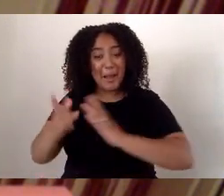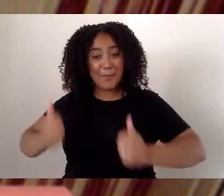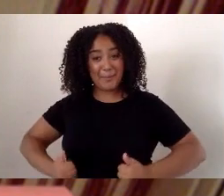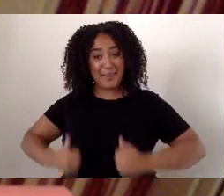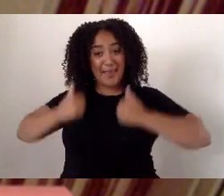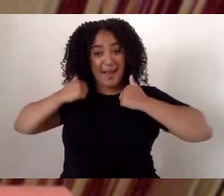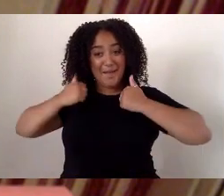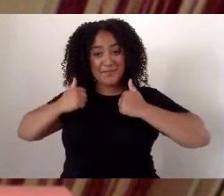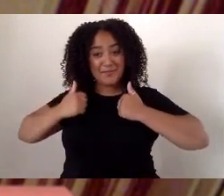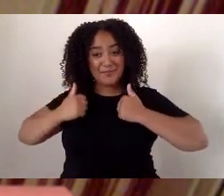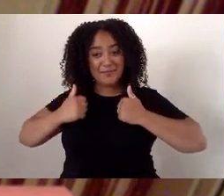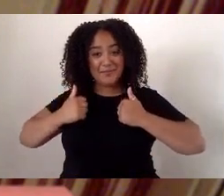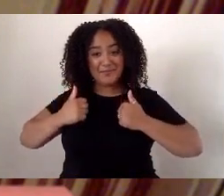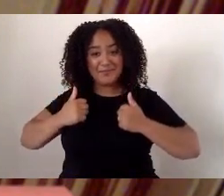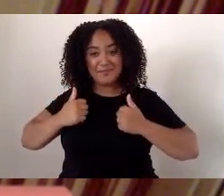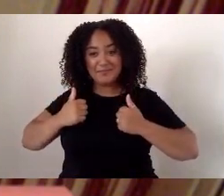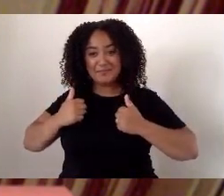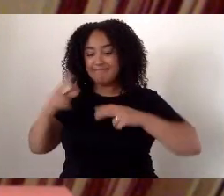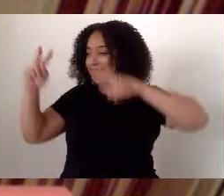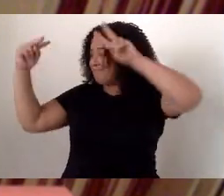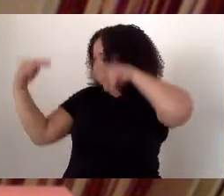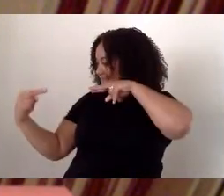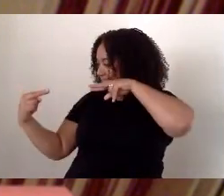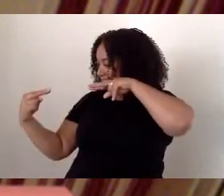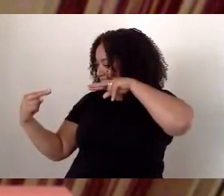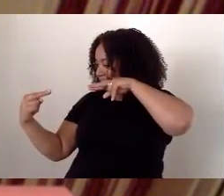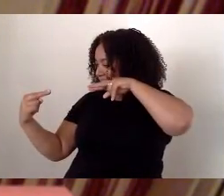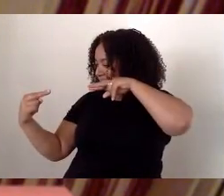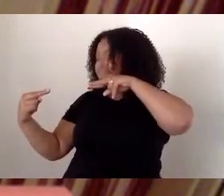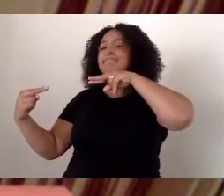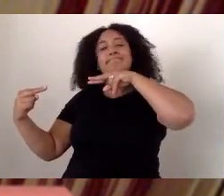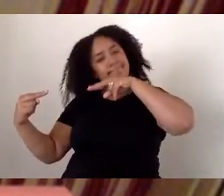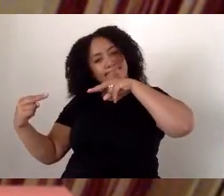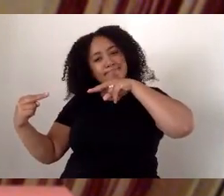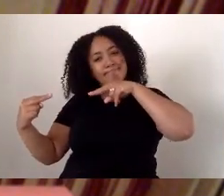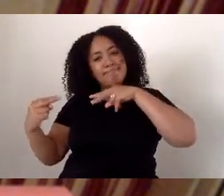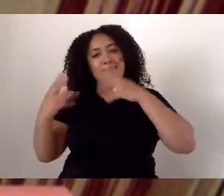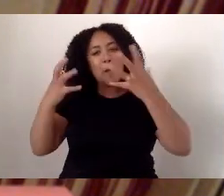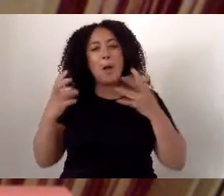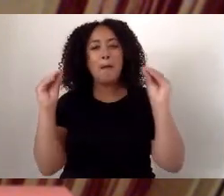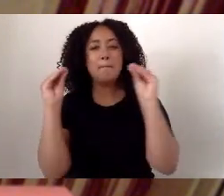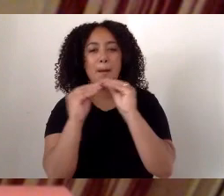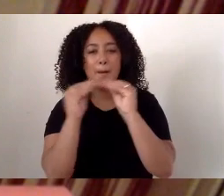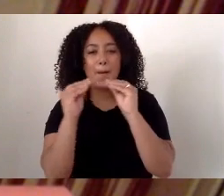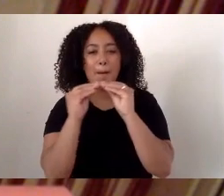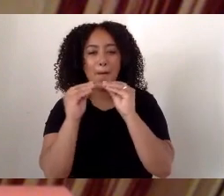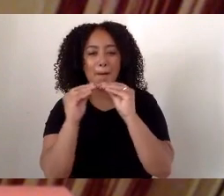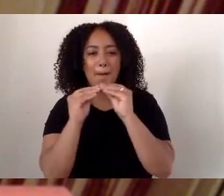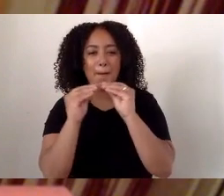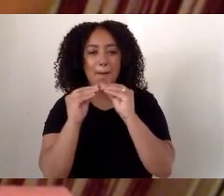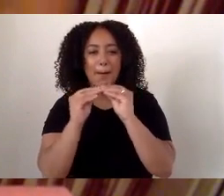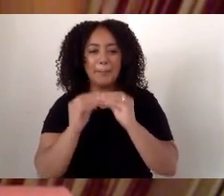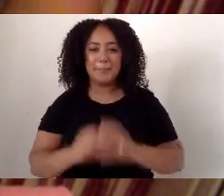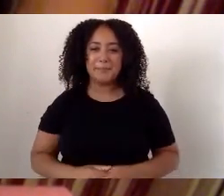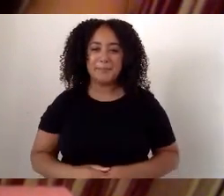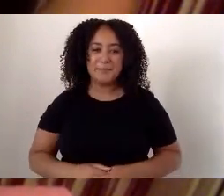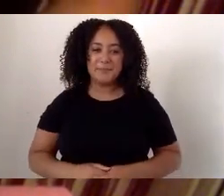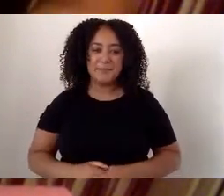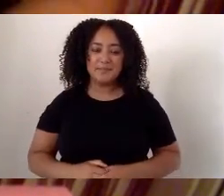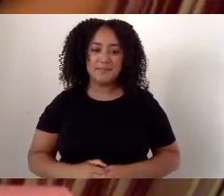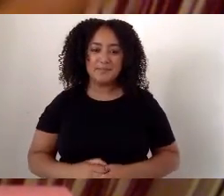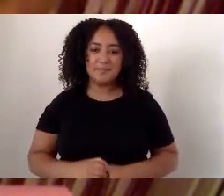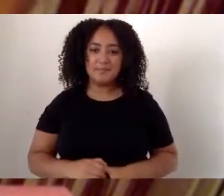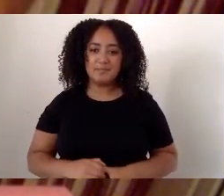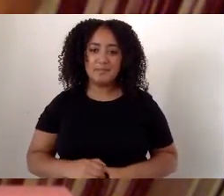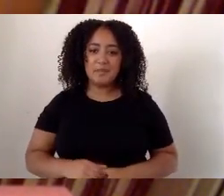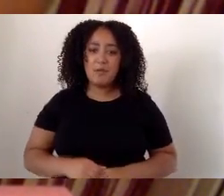that it can see me, I want to start to decorate them even more. Create a gorgeous little friend for you to have in your home. Somebody who can hang out with you